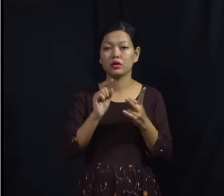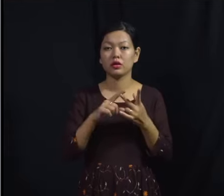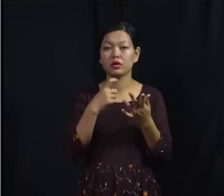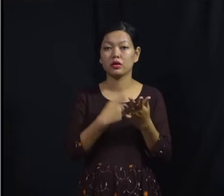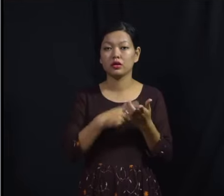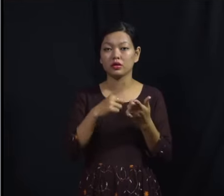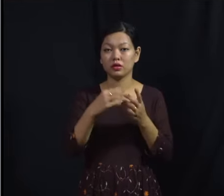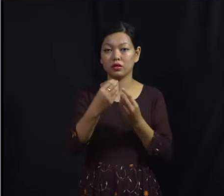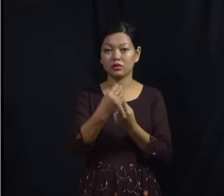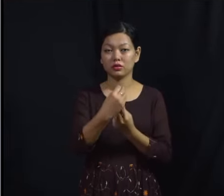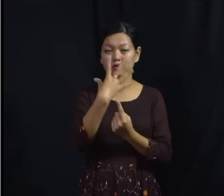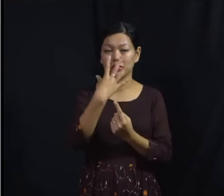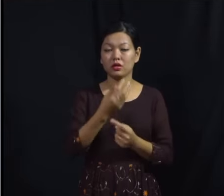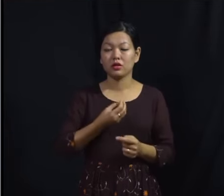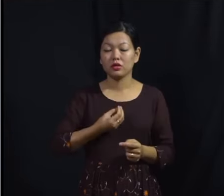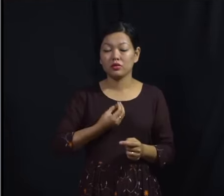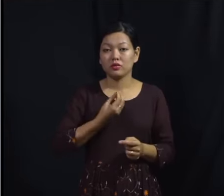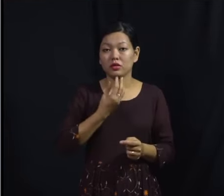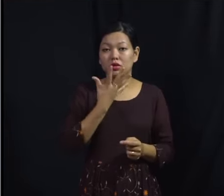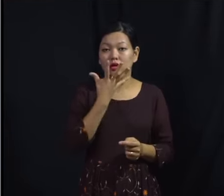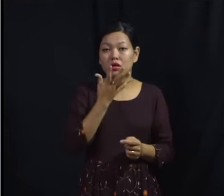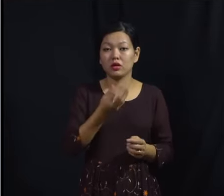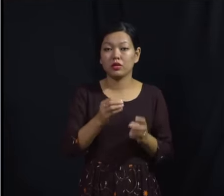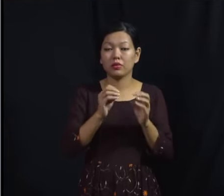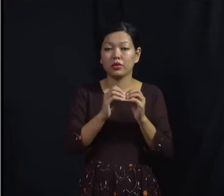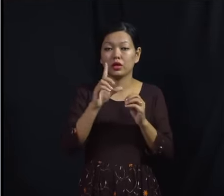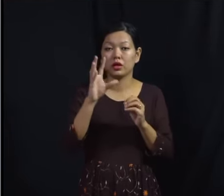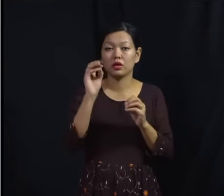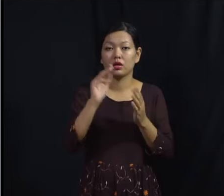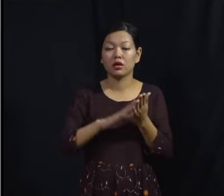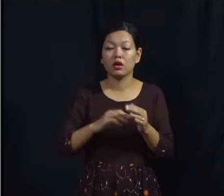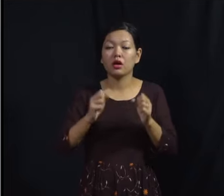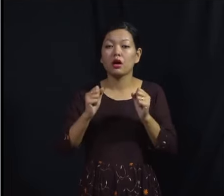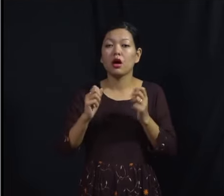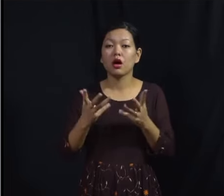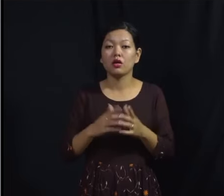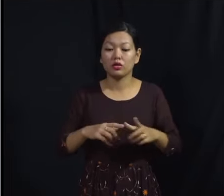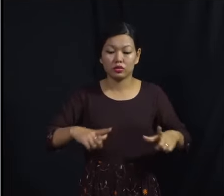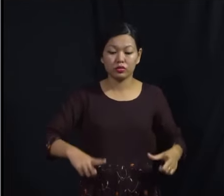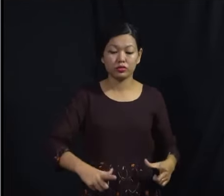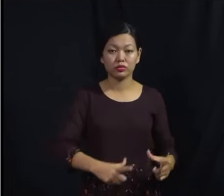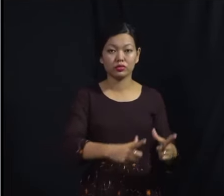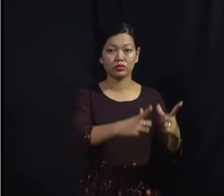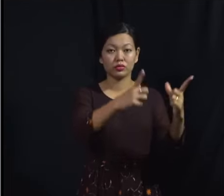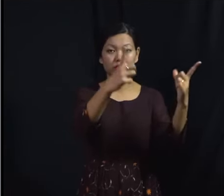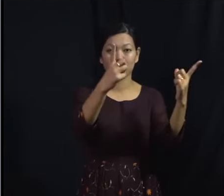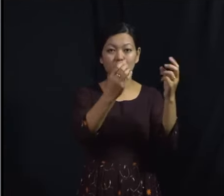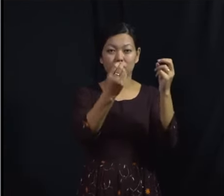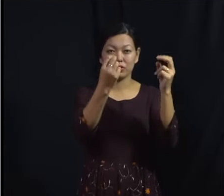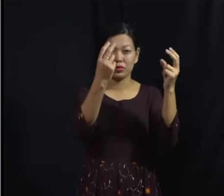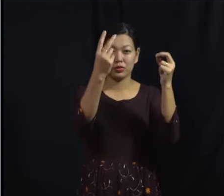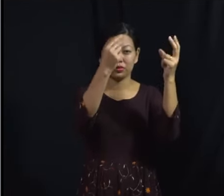trees bloom and so on. And the flowering of trees is something that also inspired her. A blossom fell, and then she